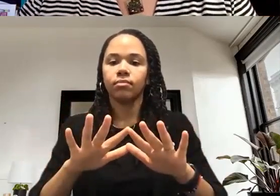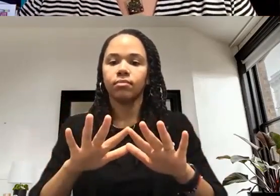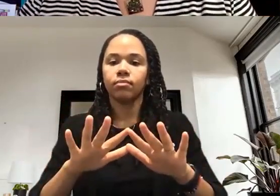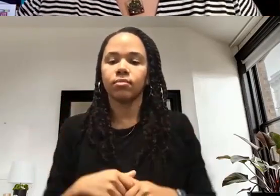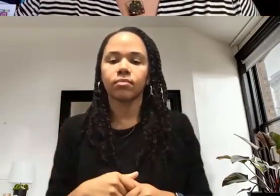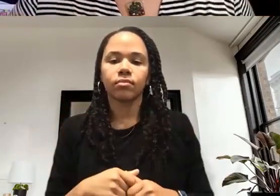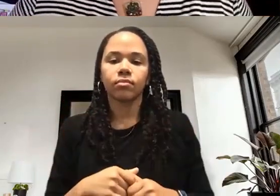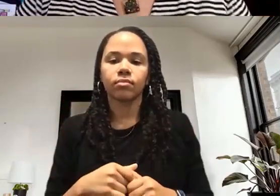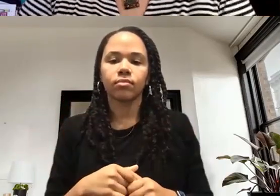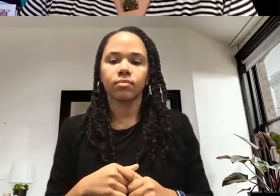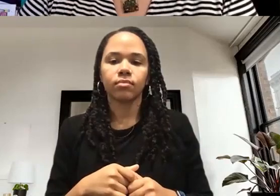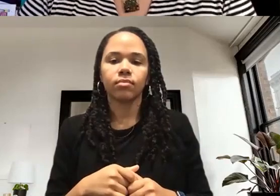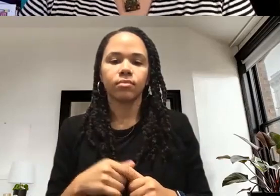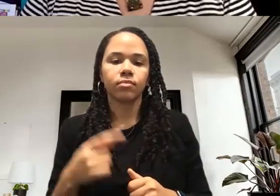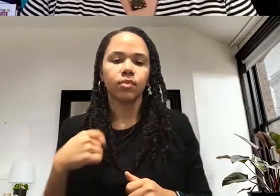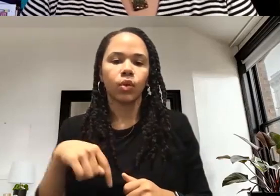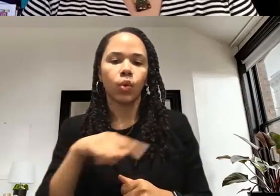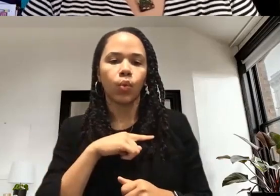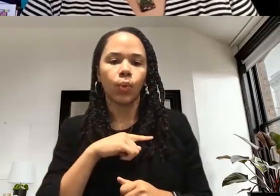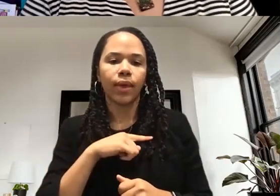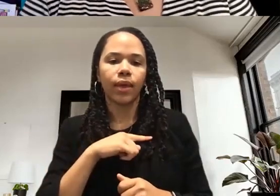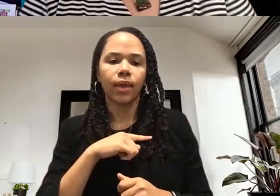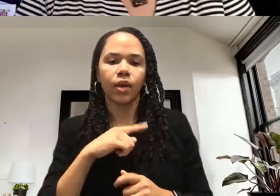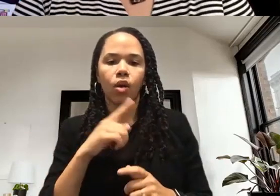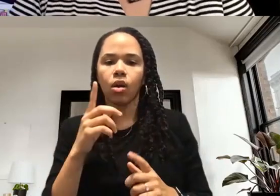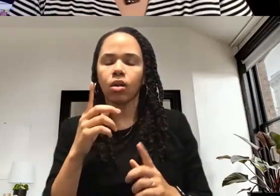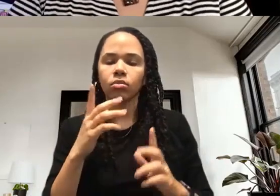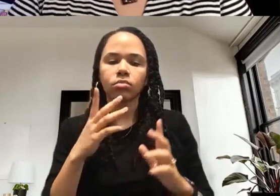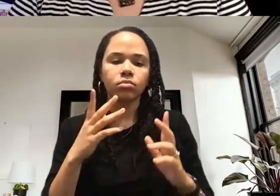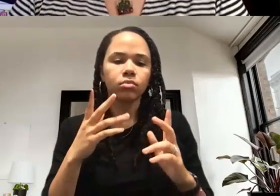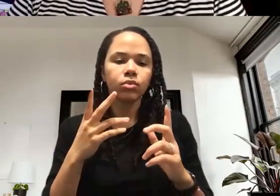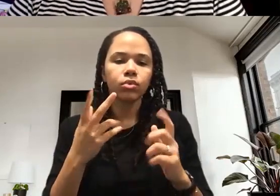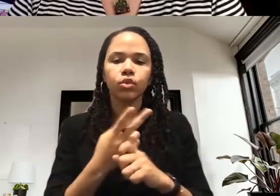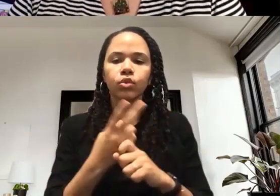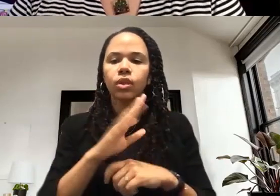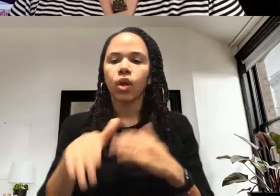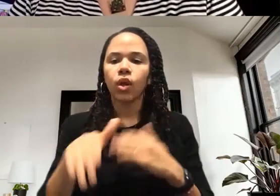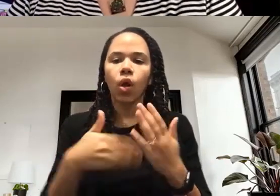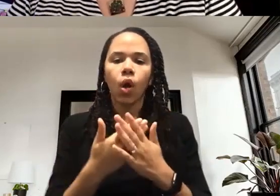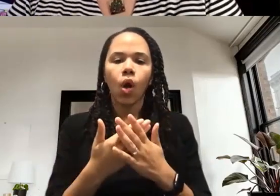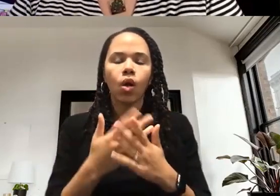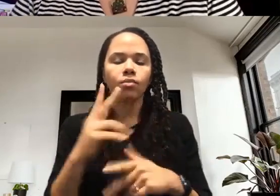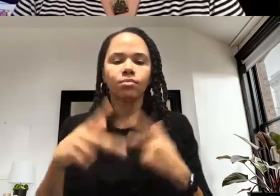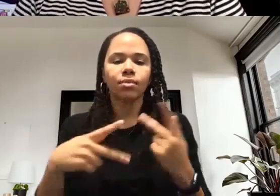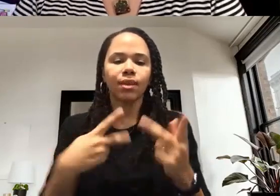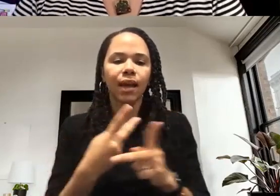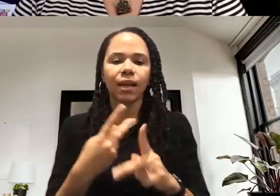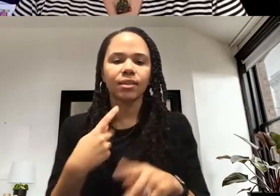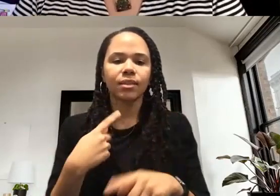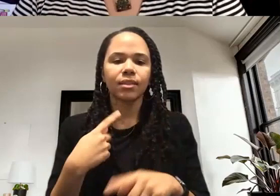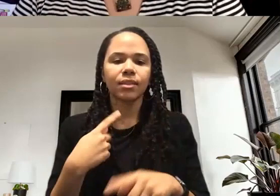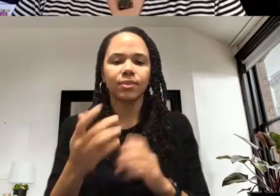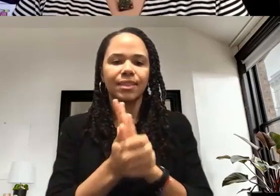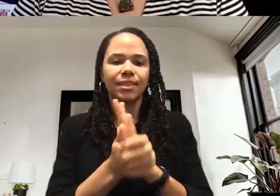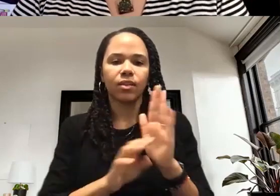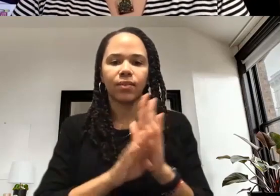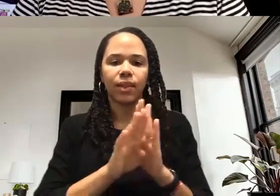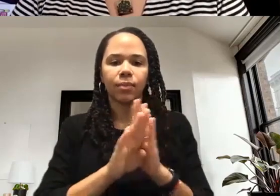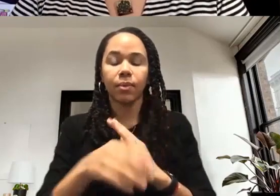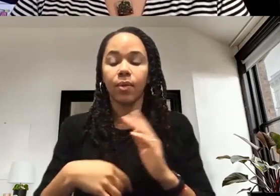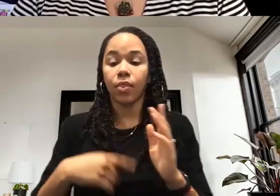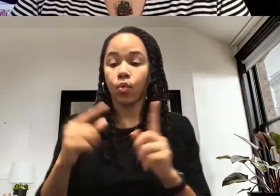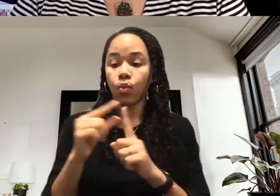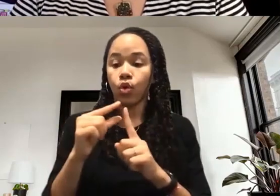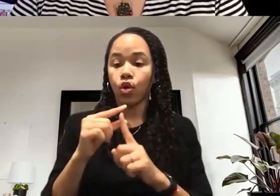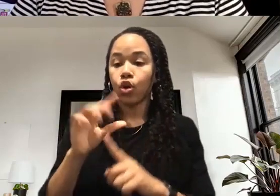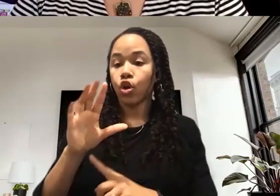of different skill development. And I feel like, unfortunately, the word code has become a real crutch because